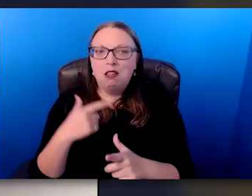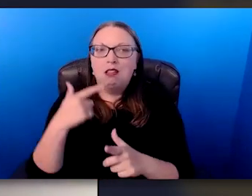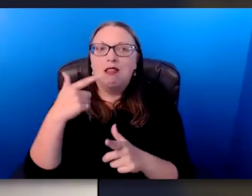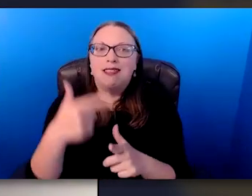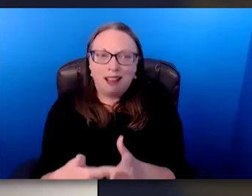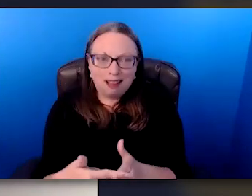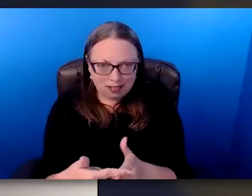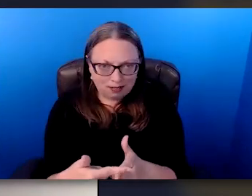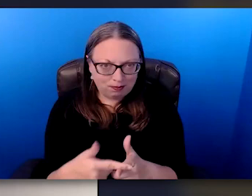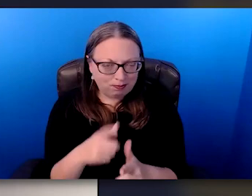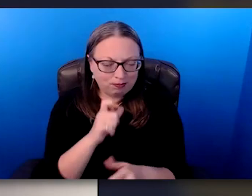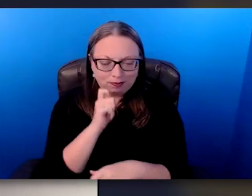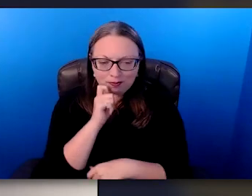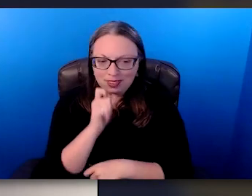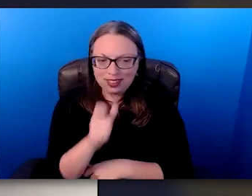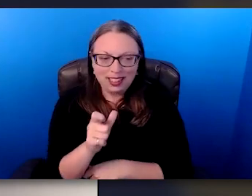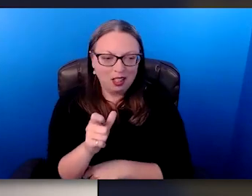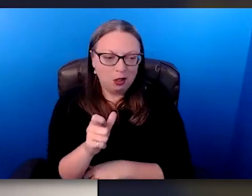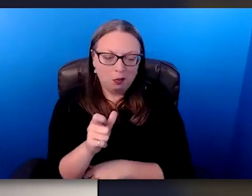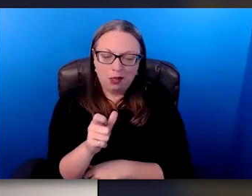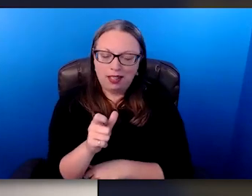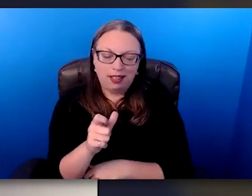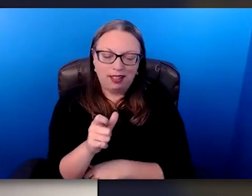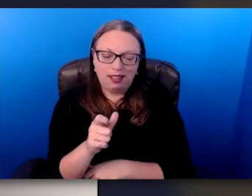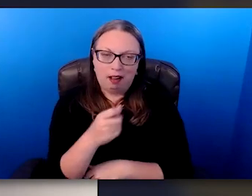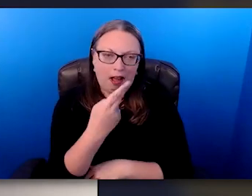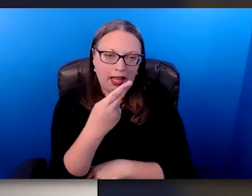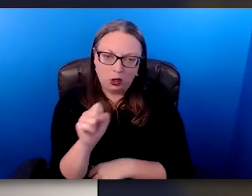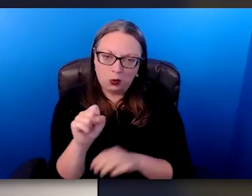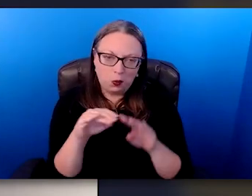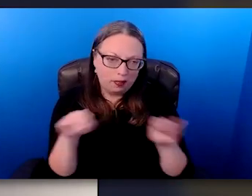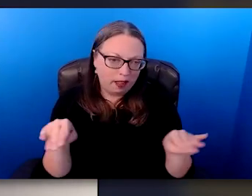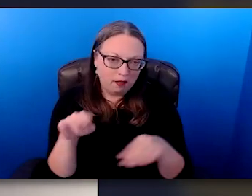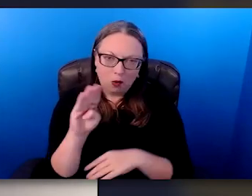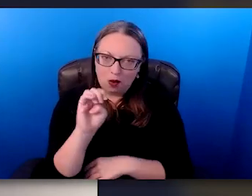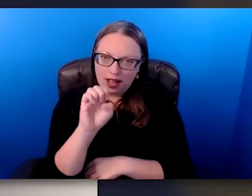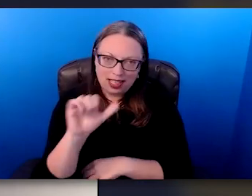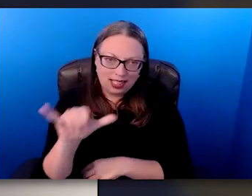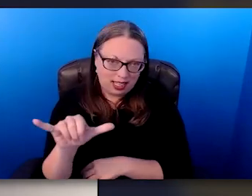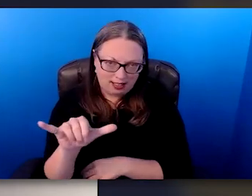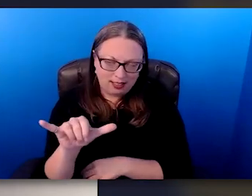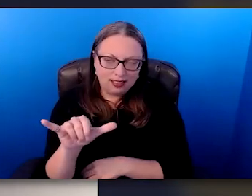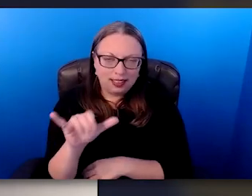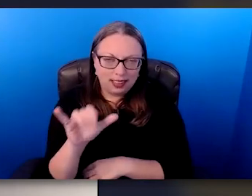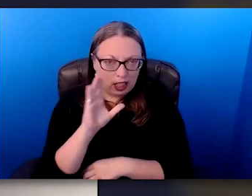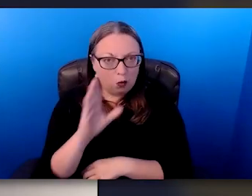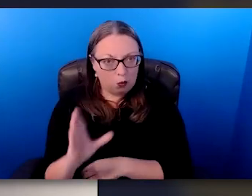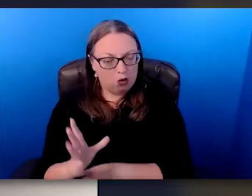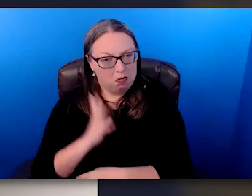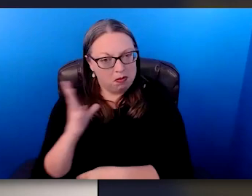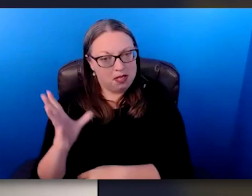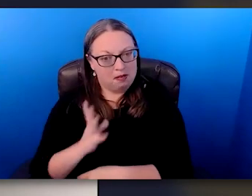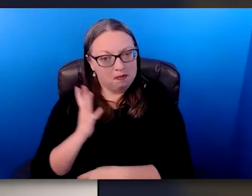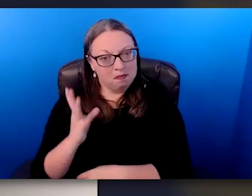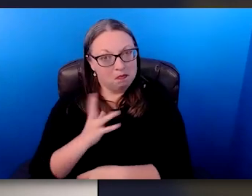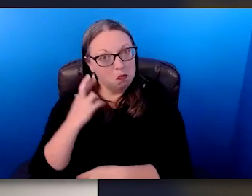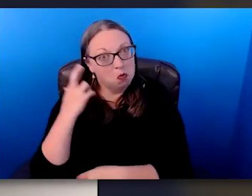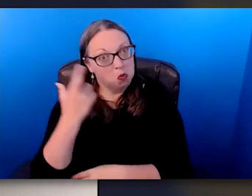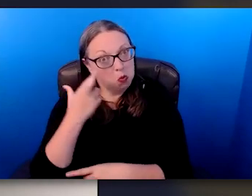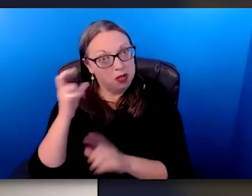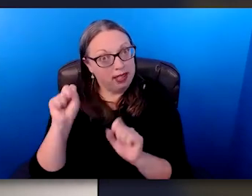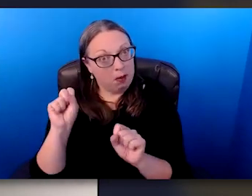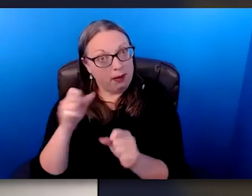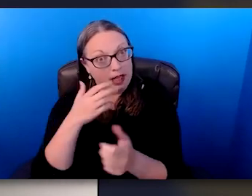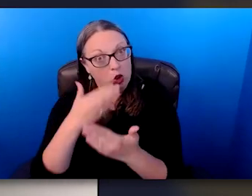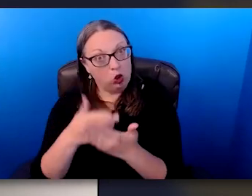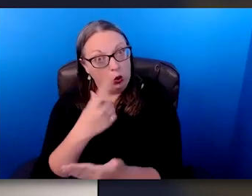to be crappy first in, or high school level essays. It's going to be reasonably good quality